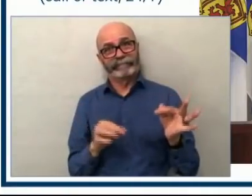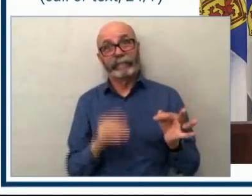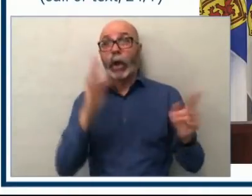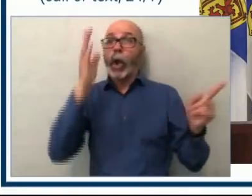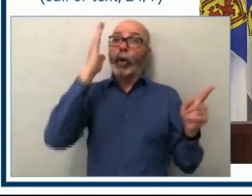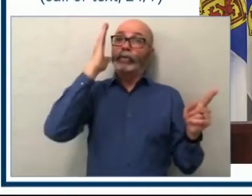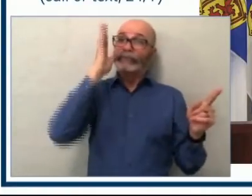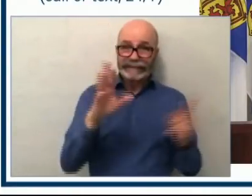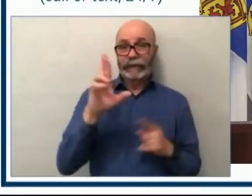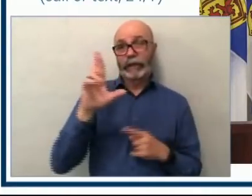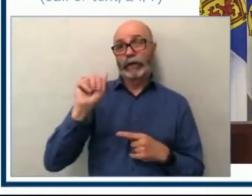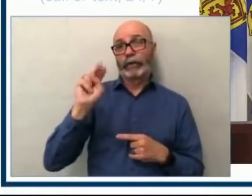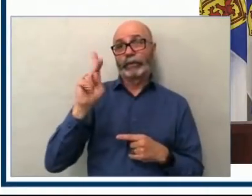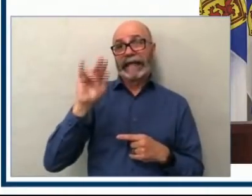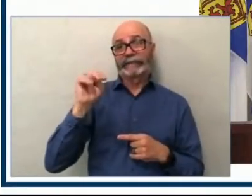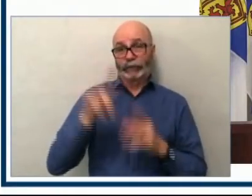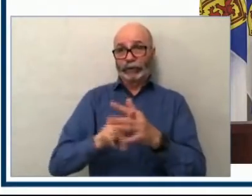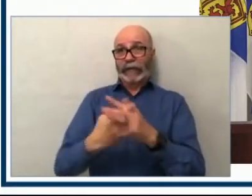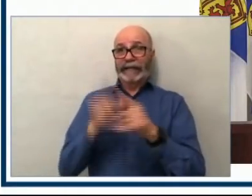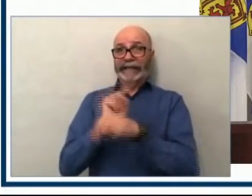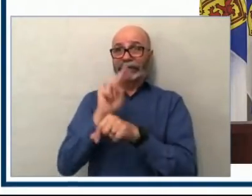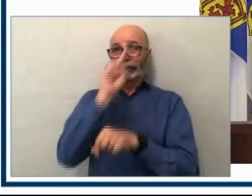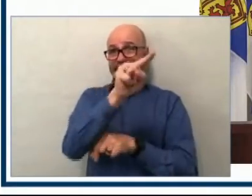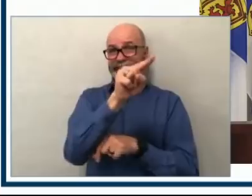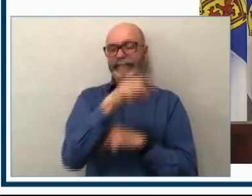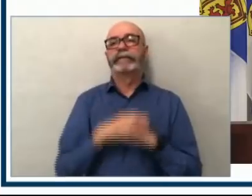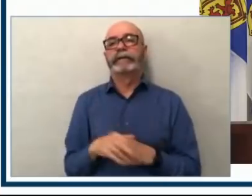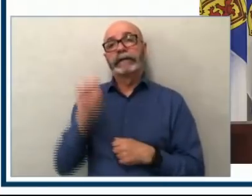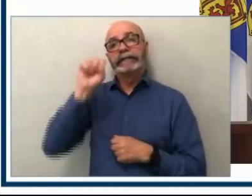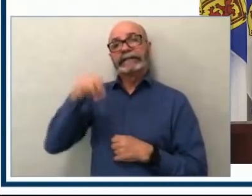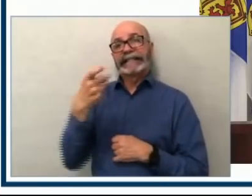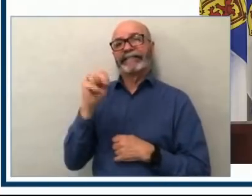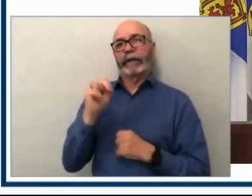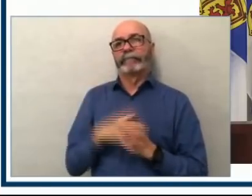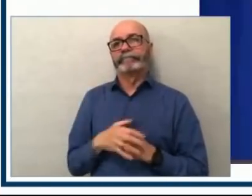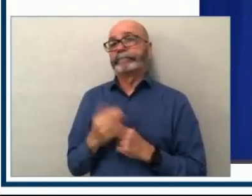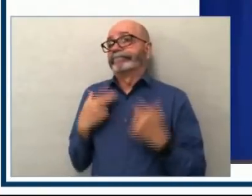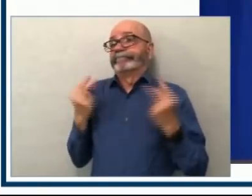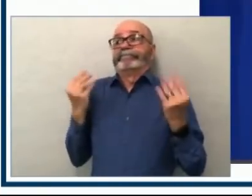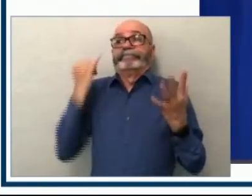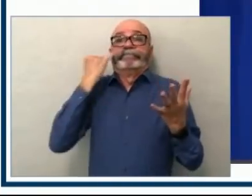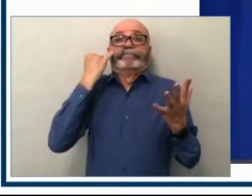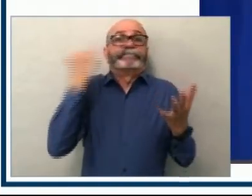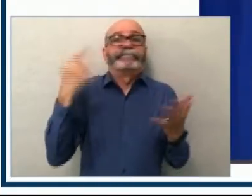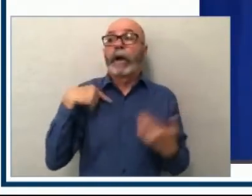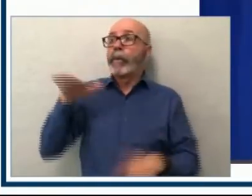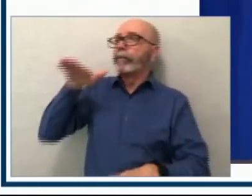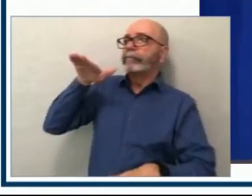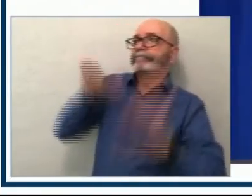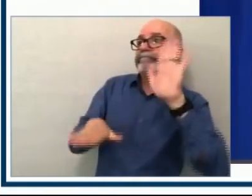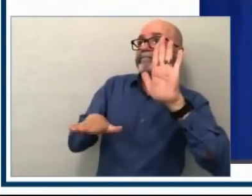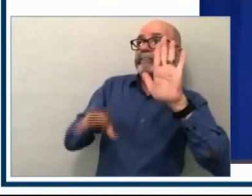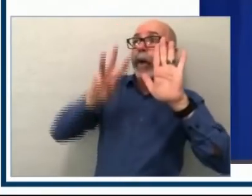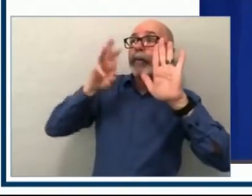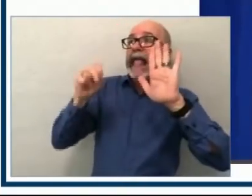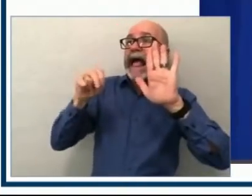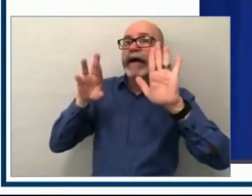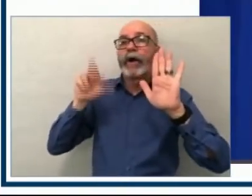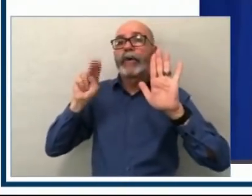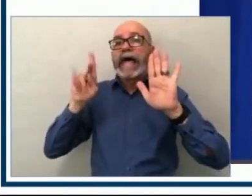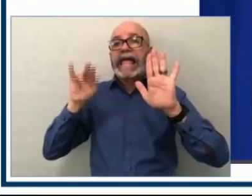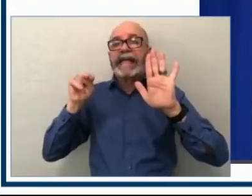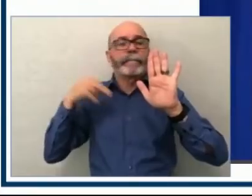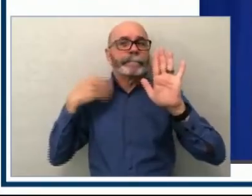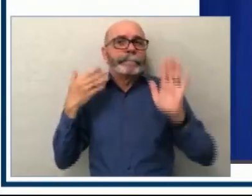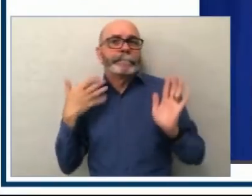will announce when his swearing in is. I don't know when that is at this point, but Friday, I will be here on